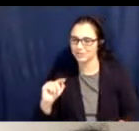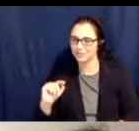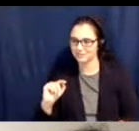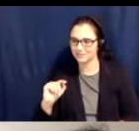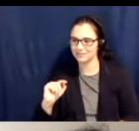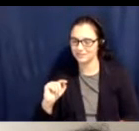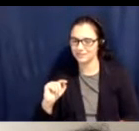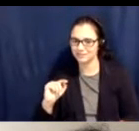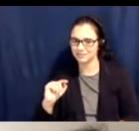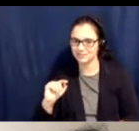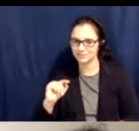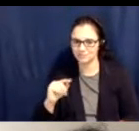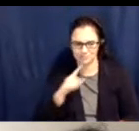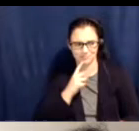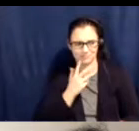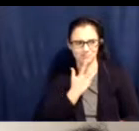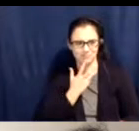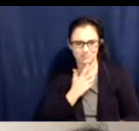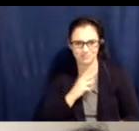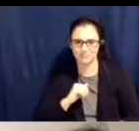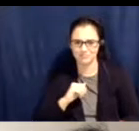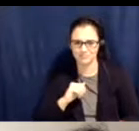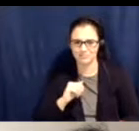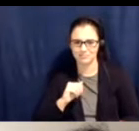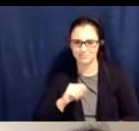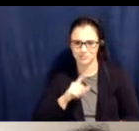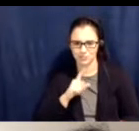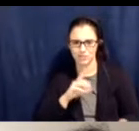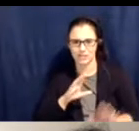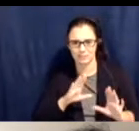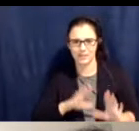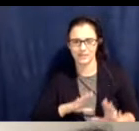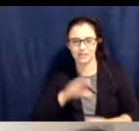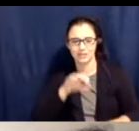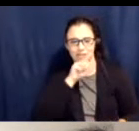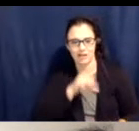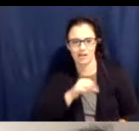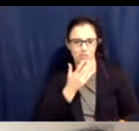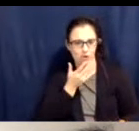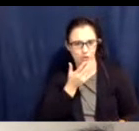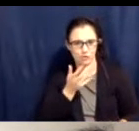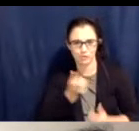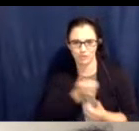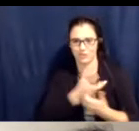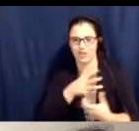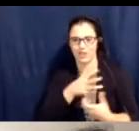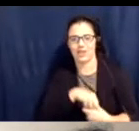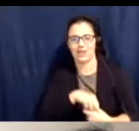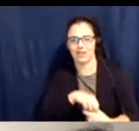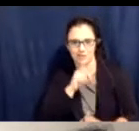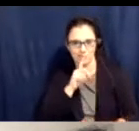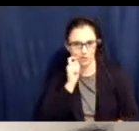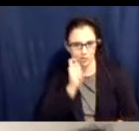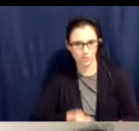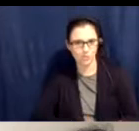Yeah, that's incredible. That's really amazing. I love the colors and everything in it. Really